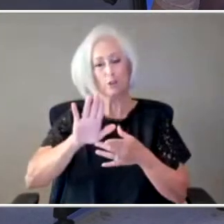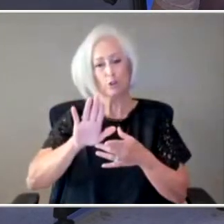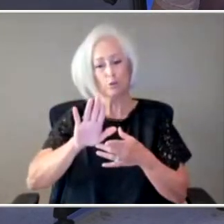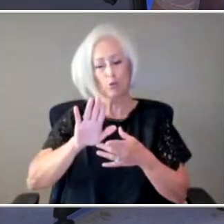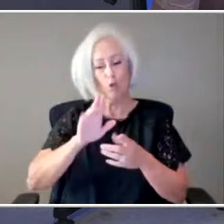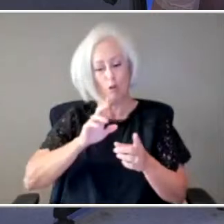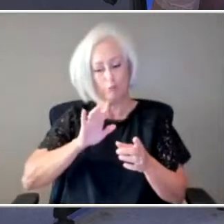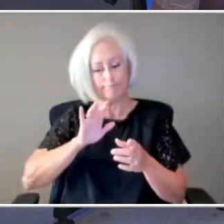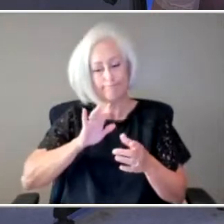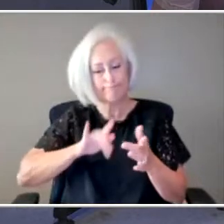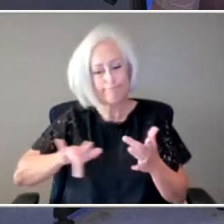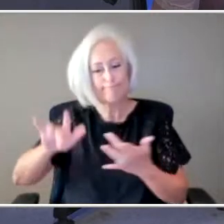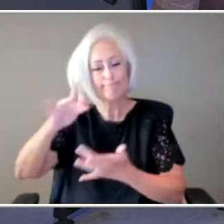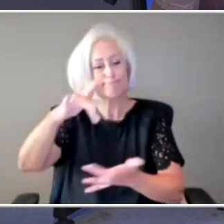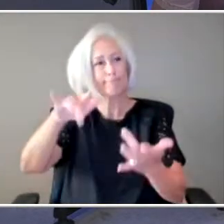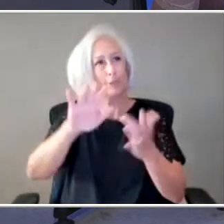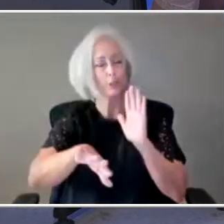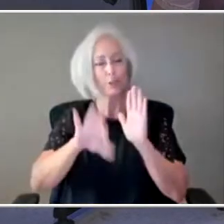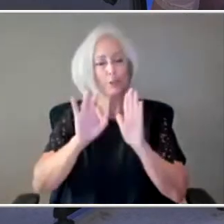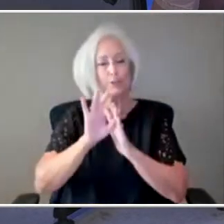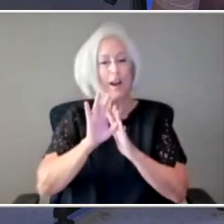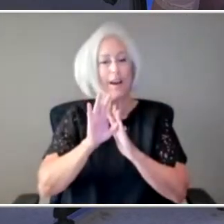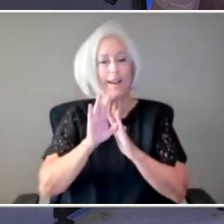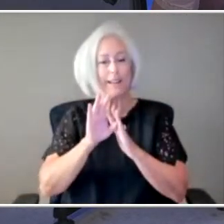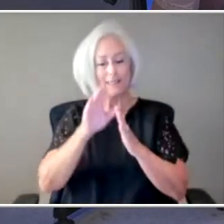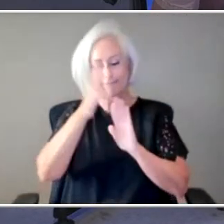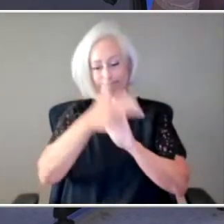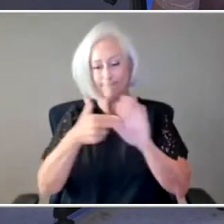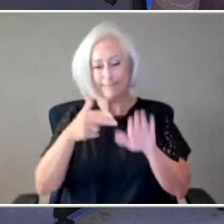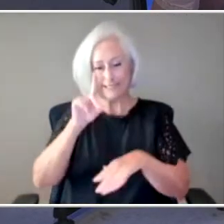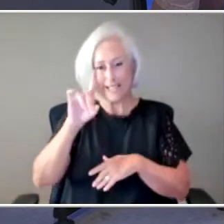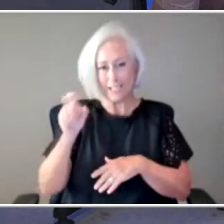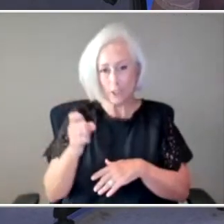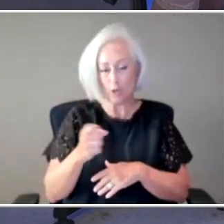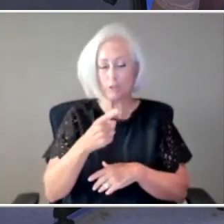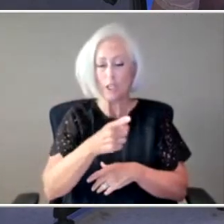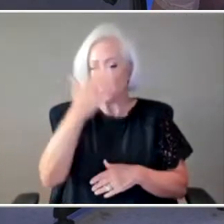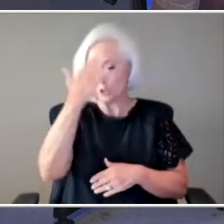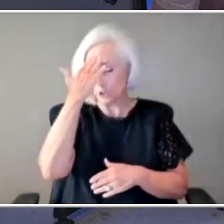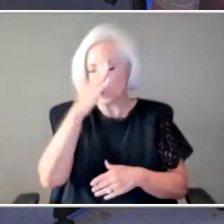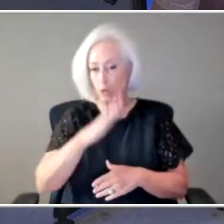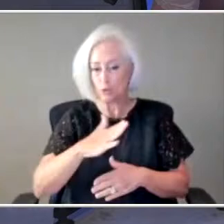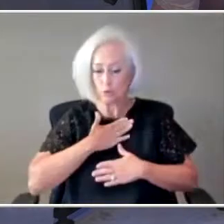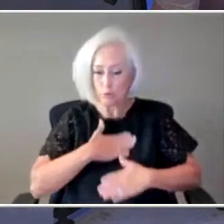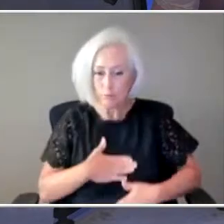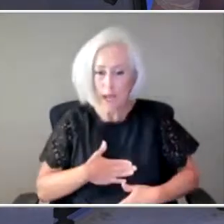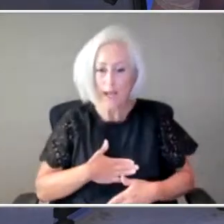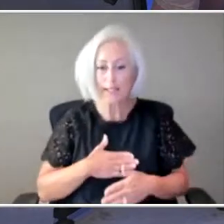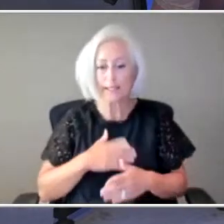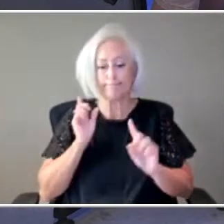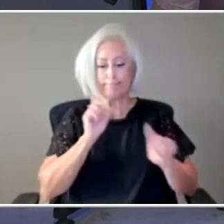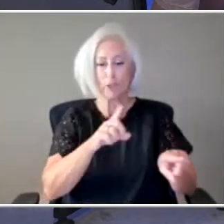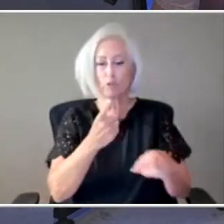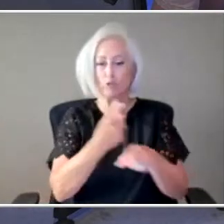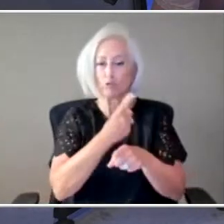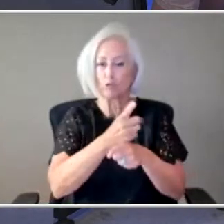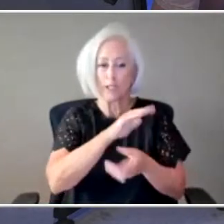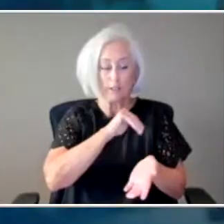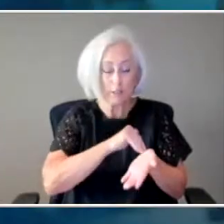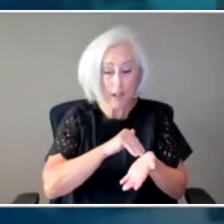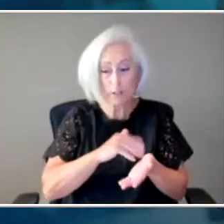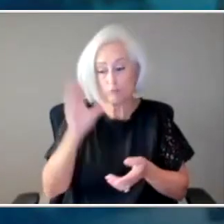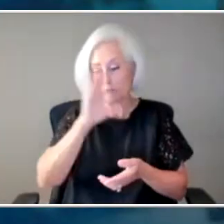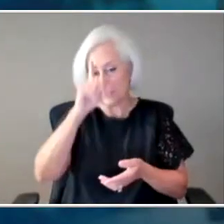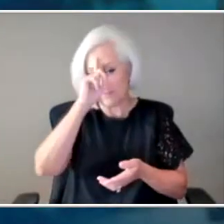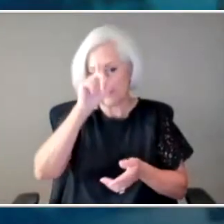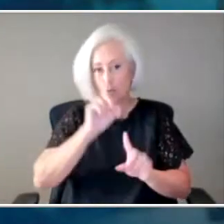by just knowing her own body, goes to her regular doctor, starts searching for answers. Is this pretty typical? Yeah, unfortunately,